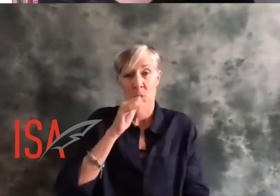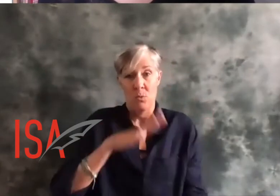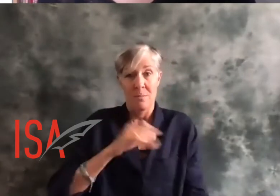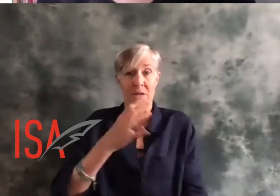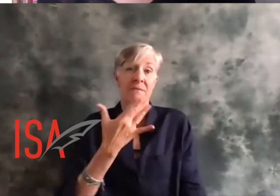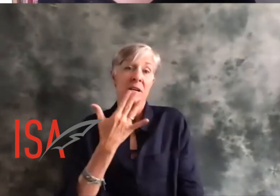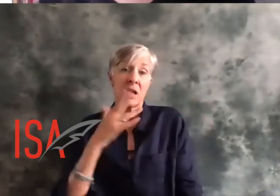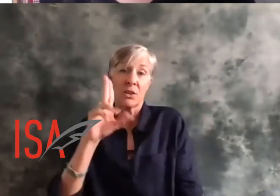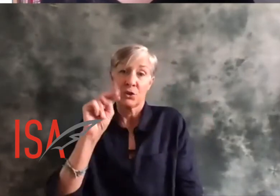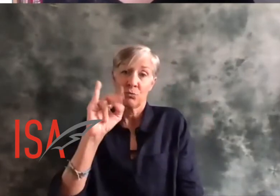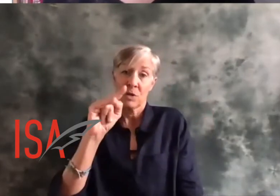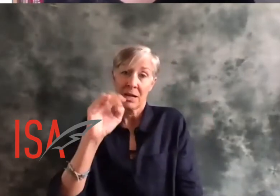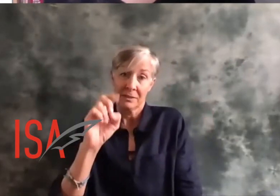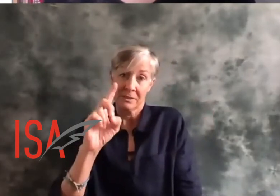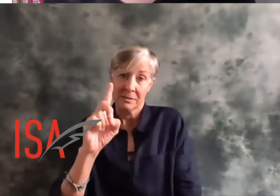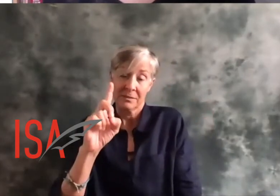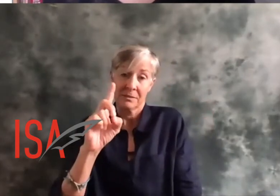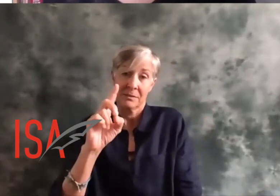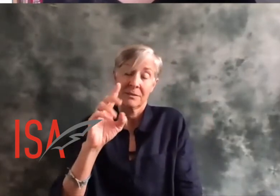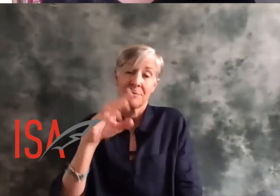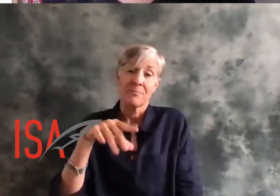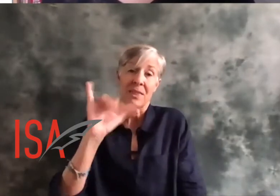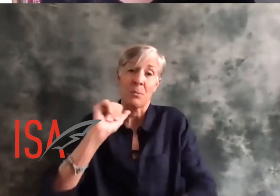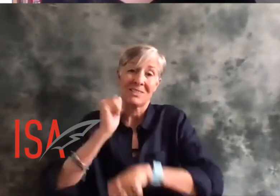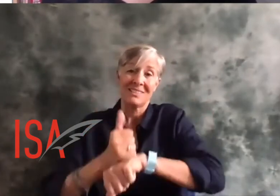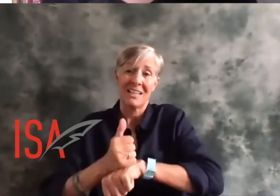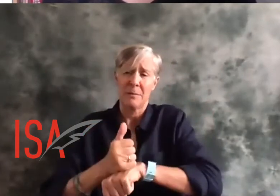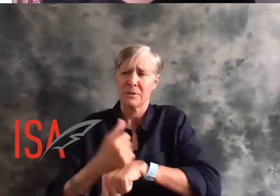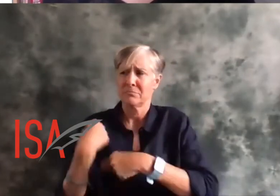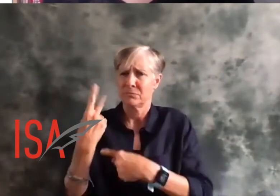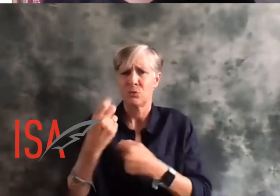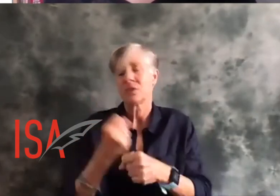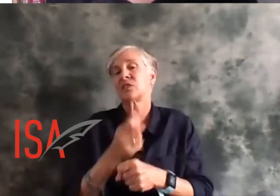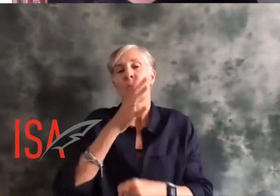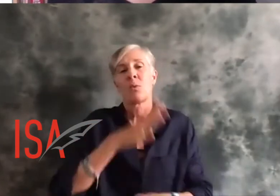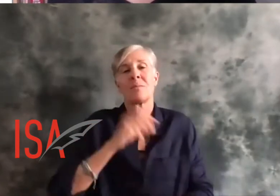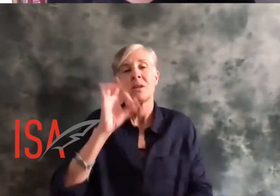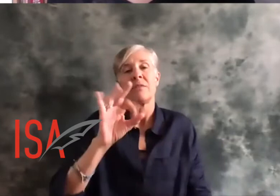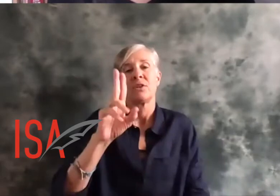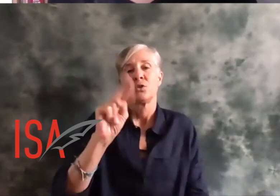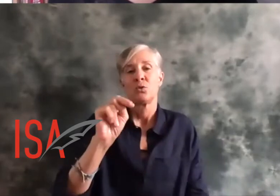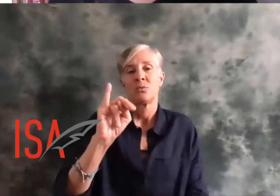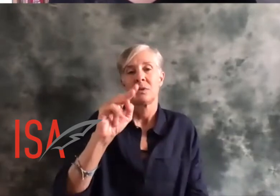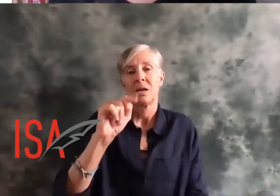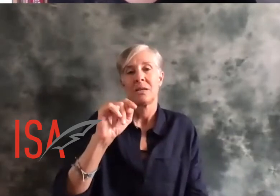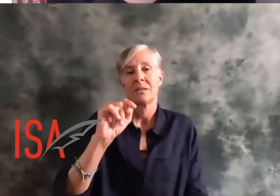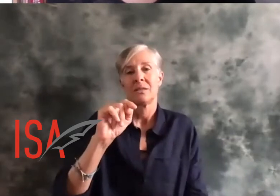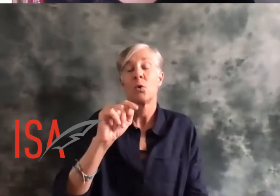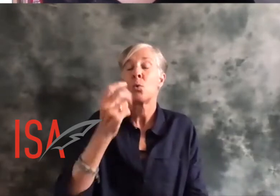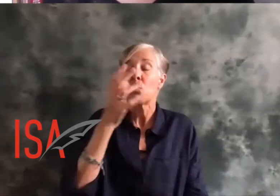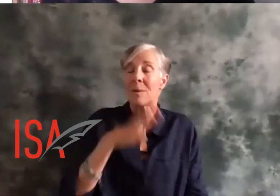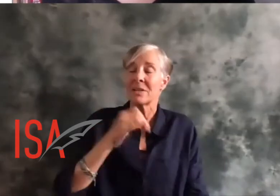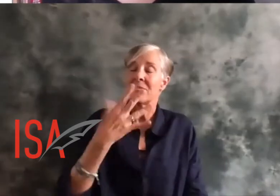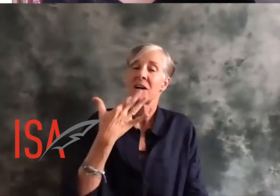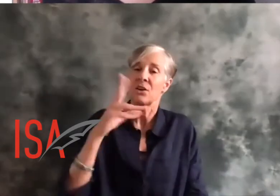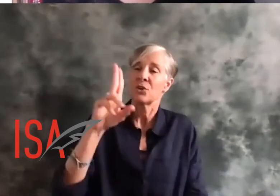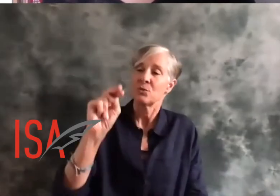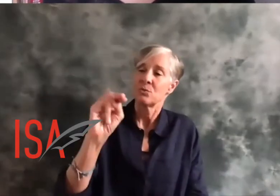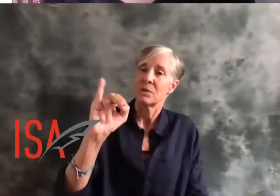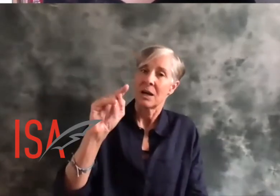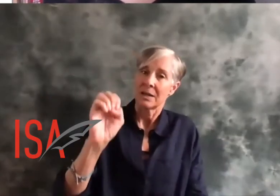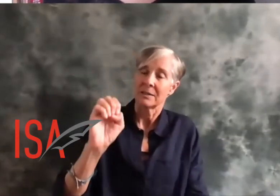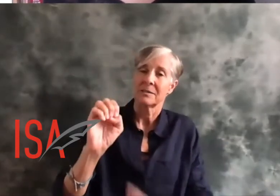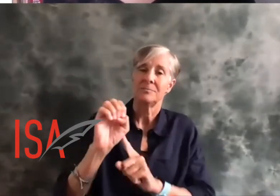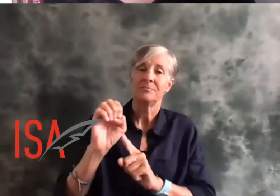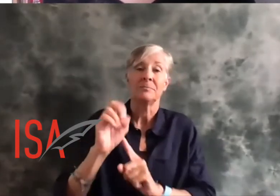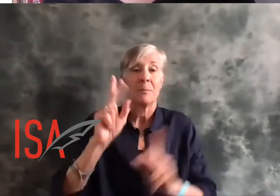Color Unite, for example. So that's been established for a couple of years, specifically for women identifying folks that are